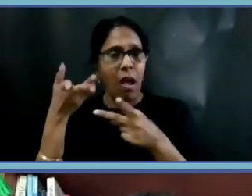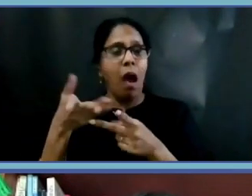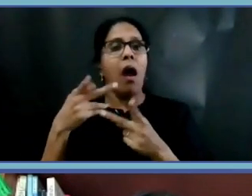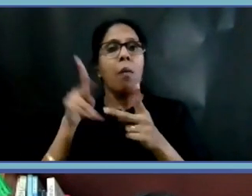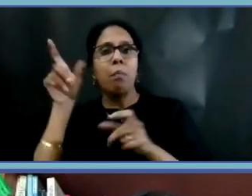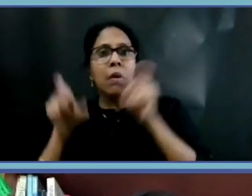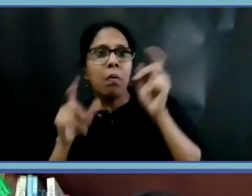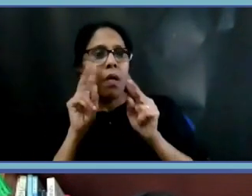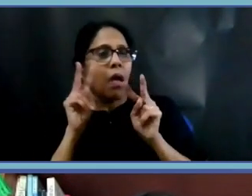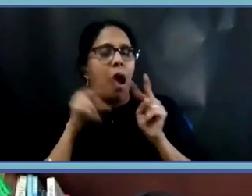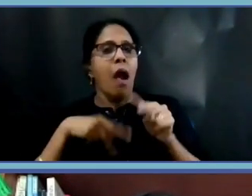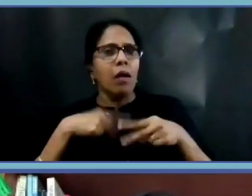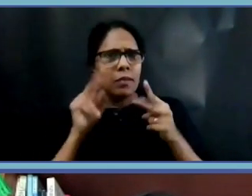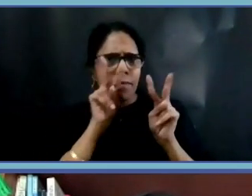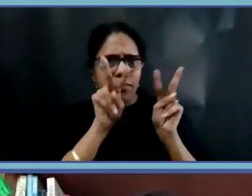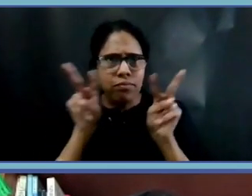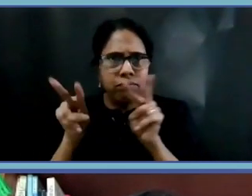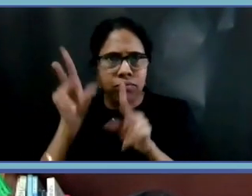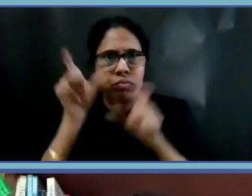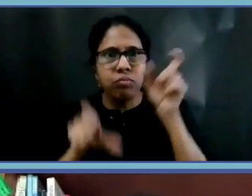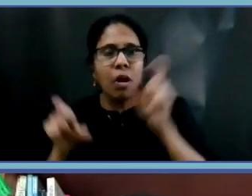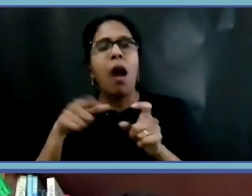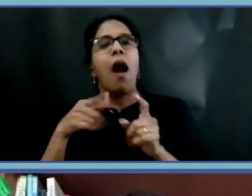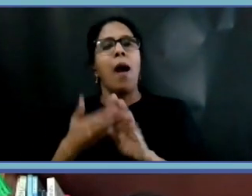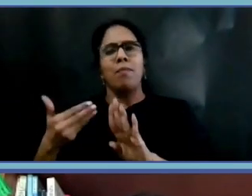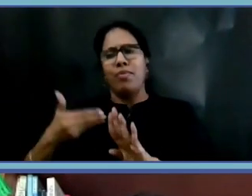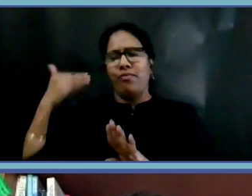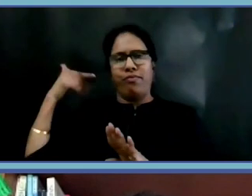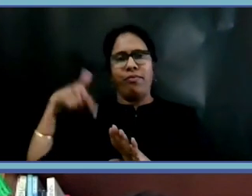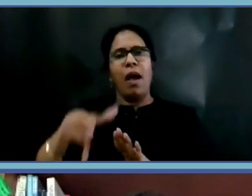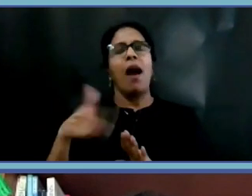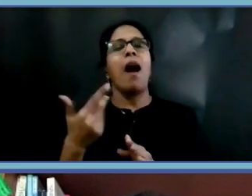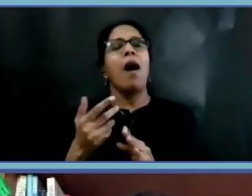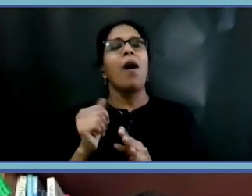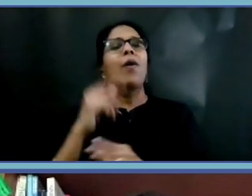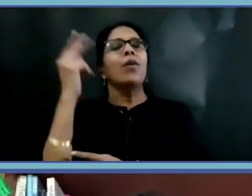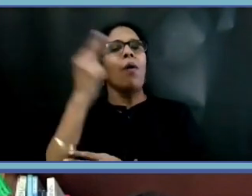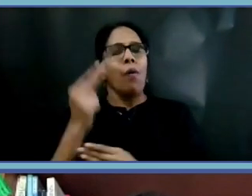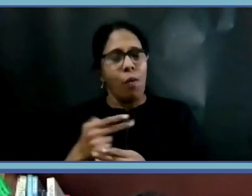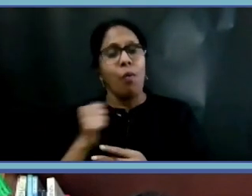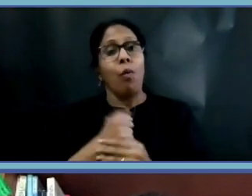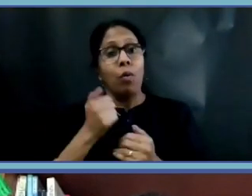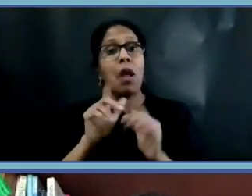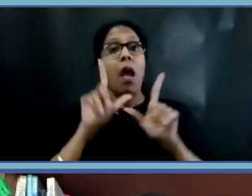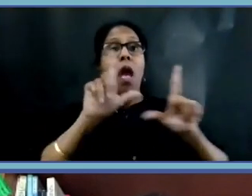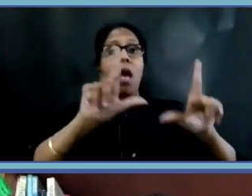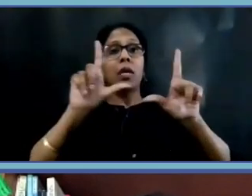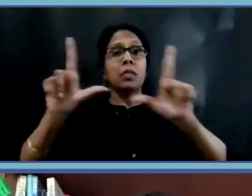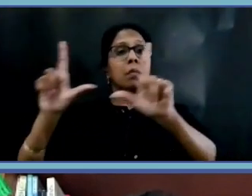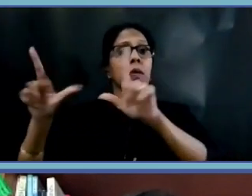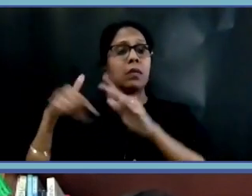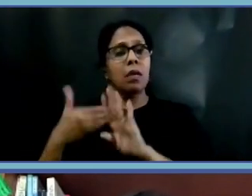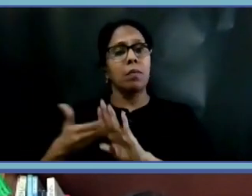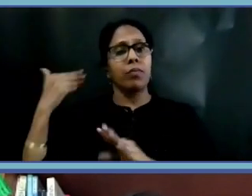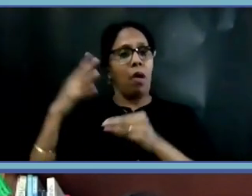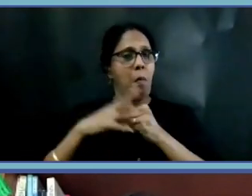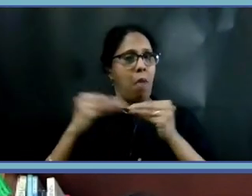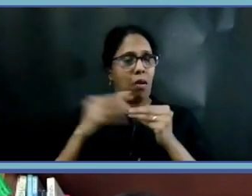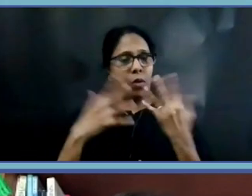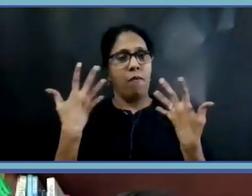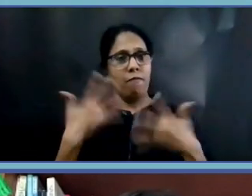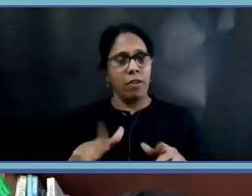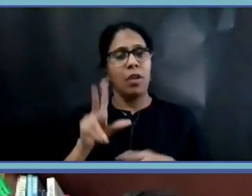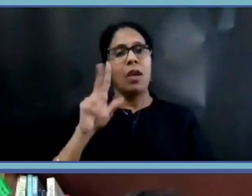exhibition, I recently had my last solo exhibition in 2016 in Bangalore only. Wow. So while good. Looking at all